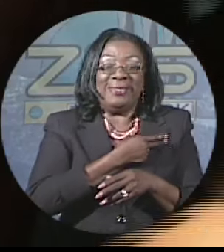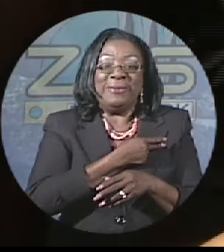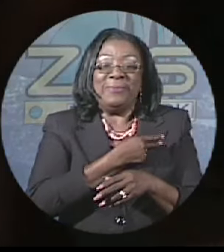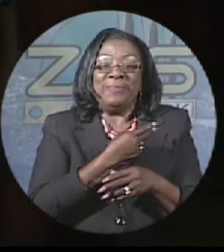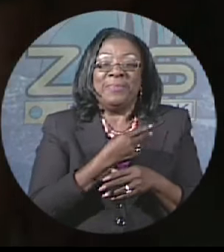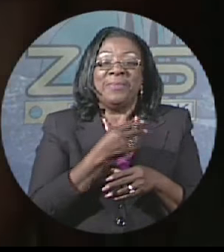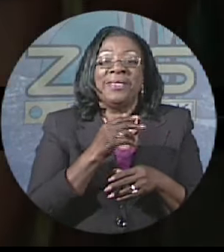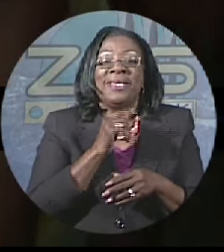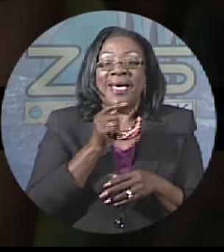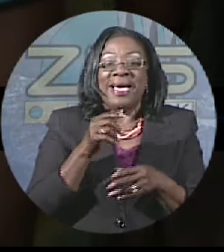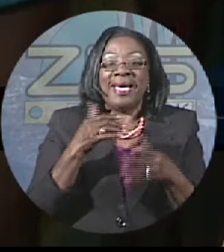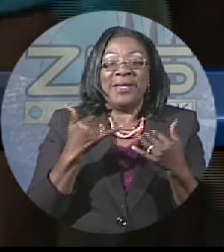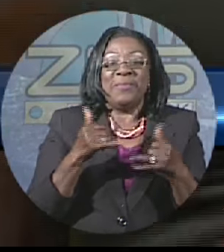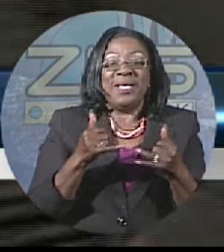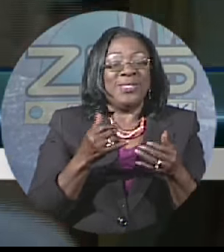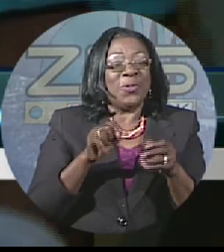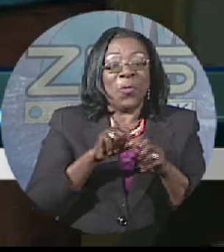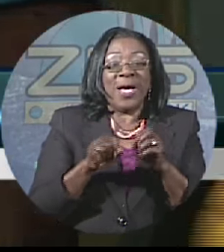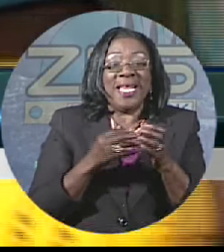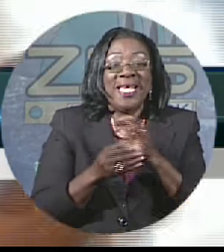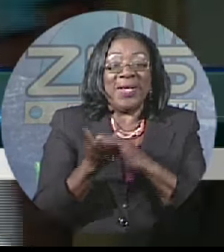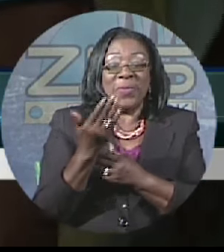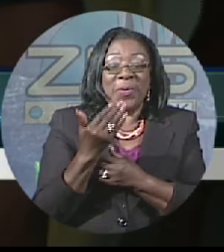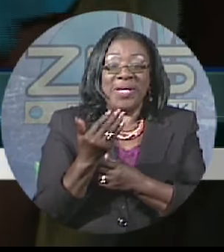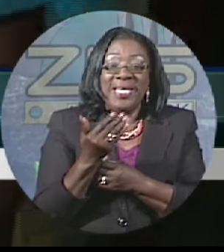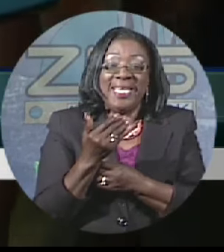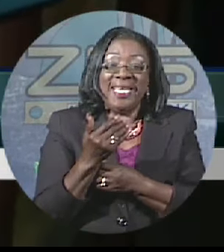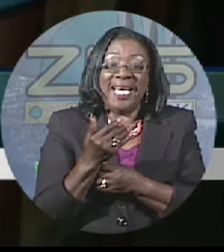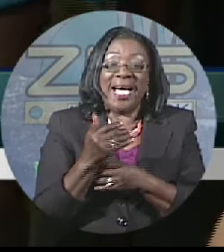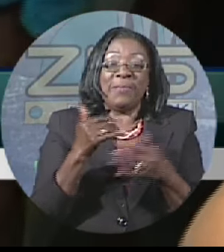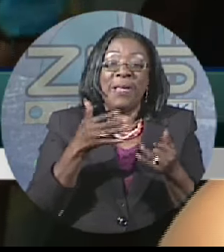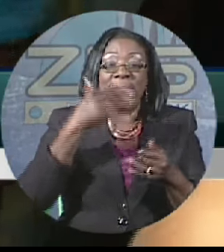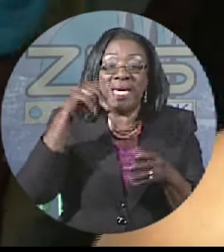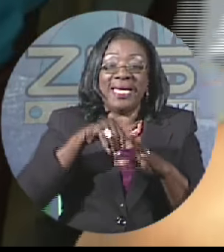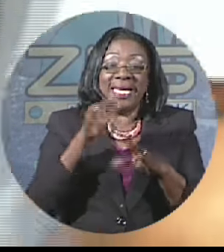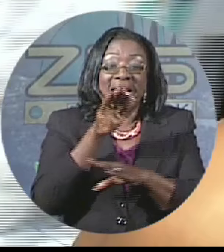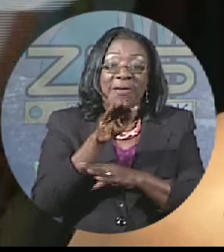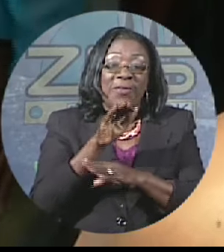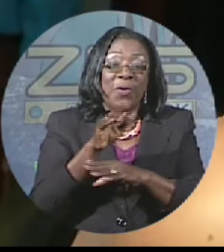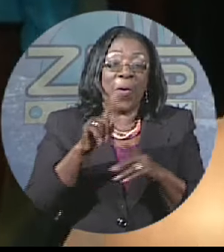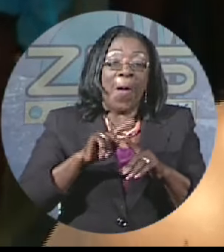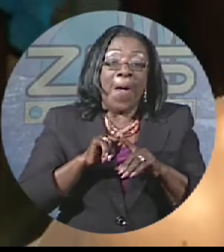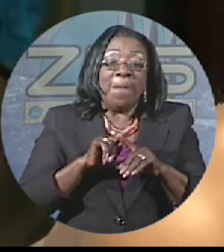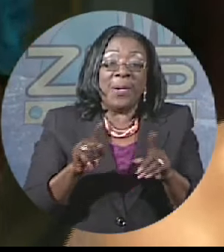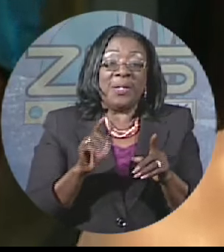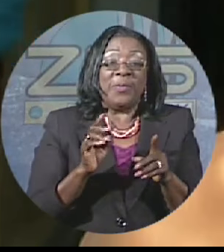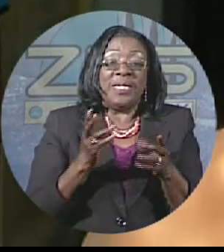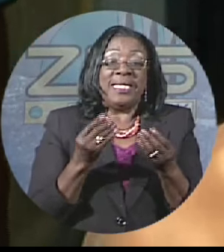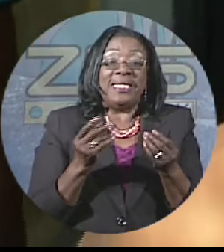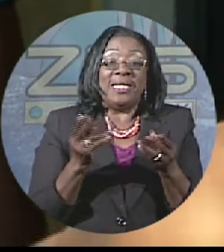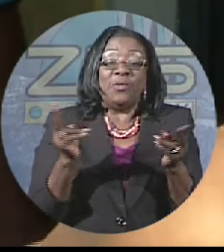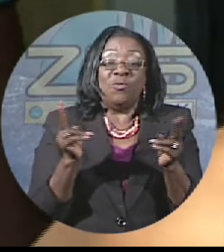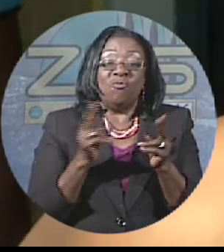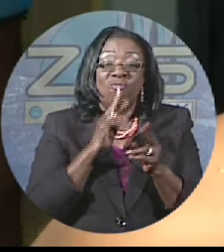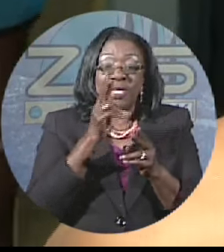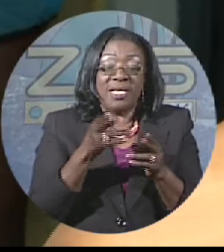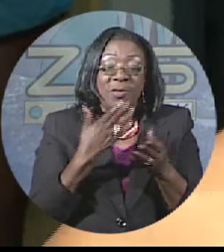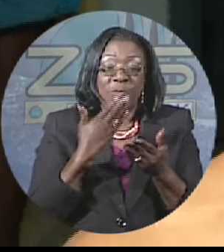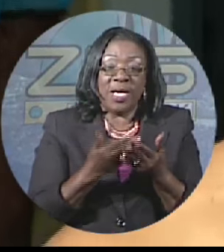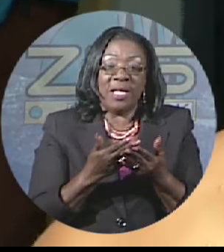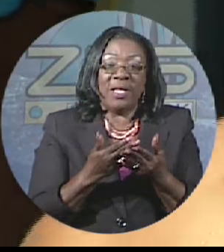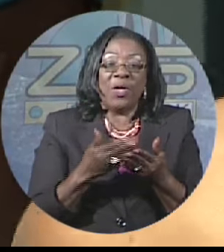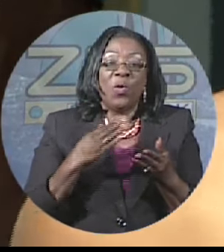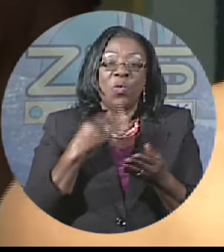I mean, I don't play so well in morning games. I like more evening games. But yeah, we did really well. We were